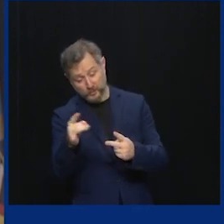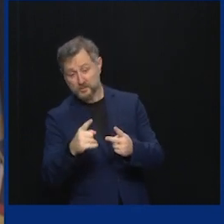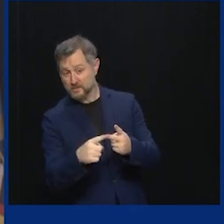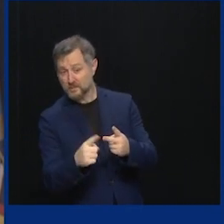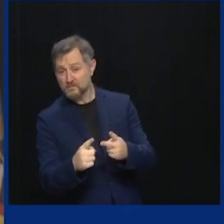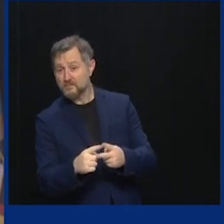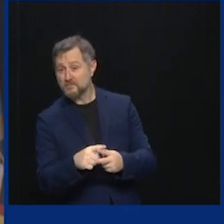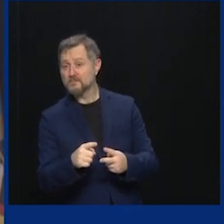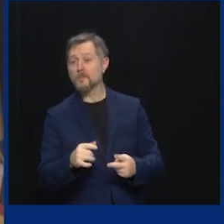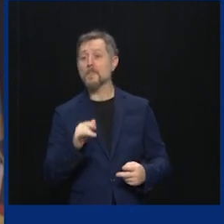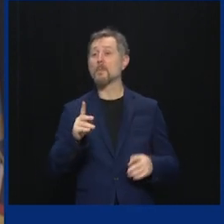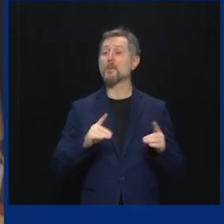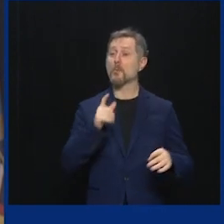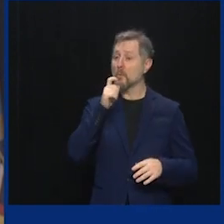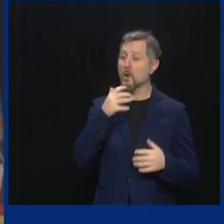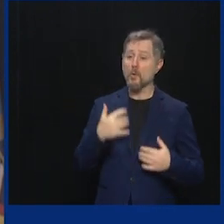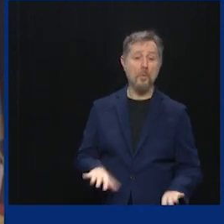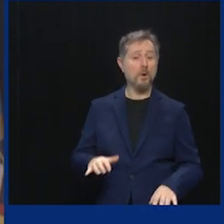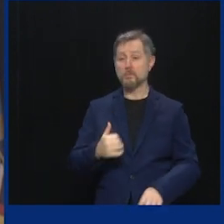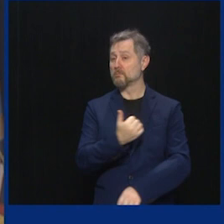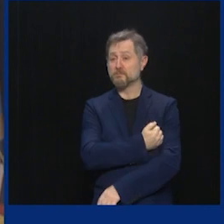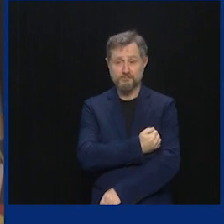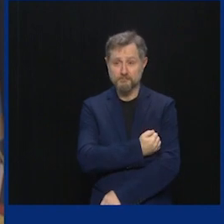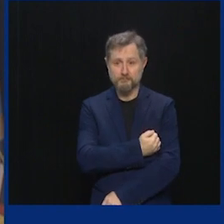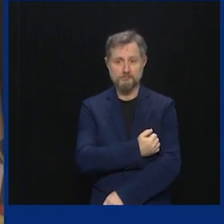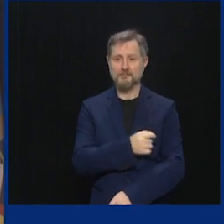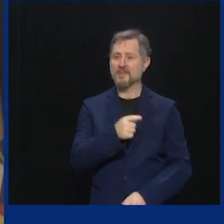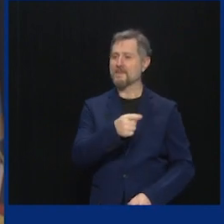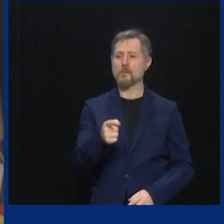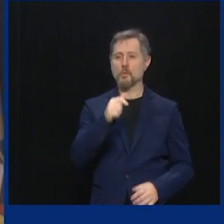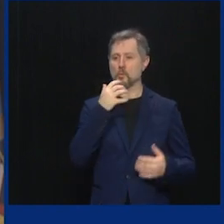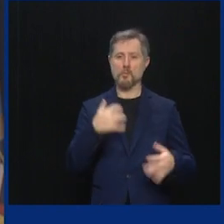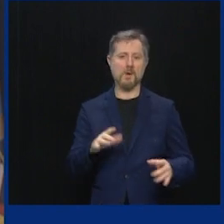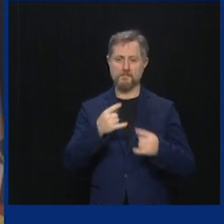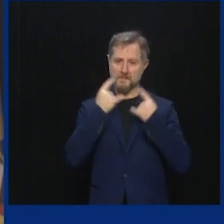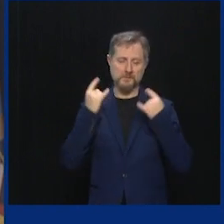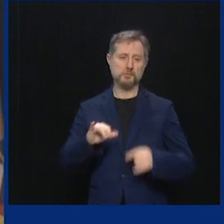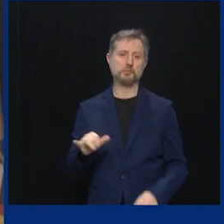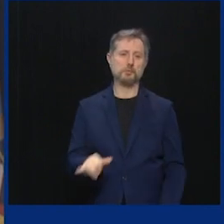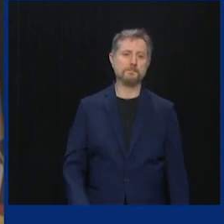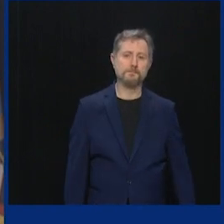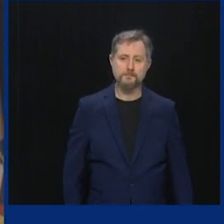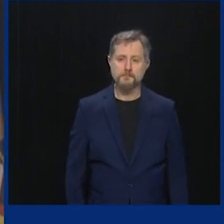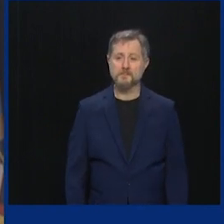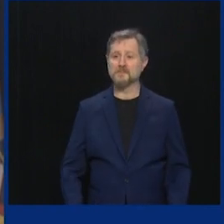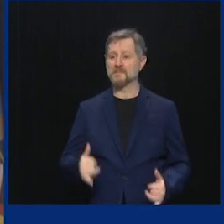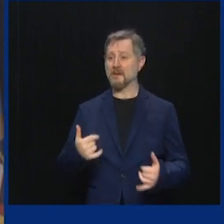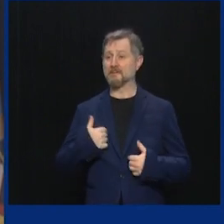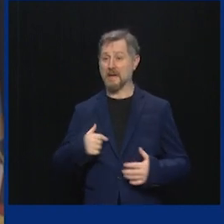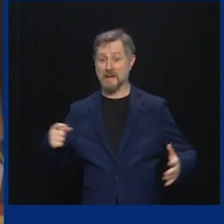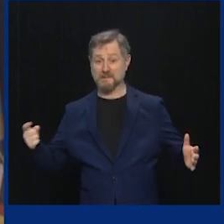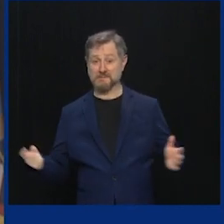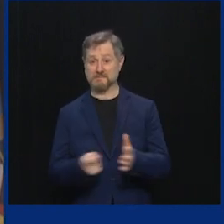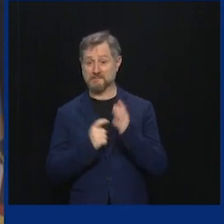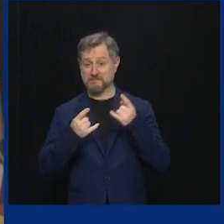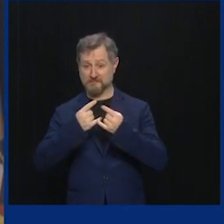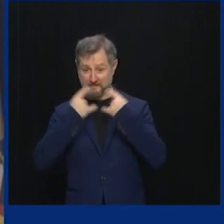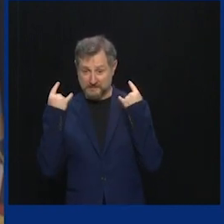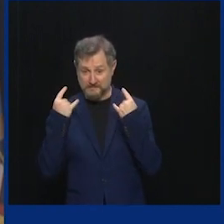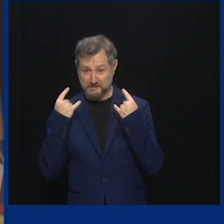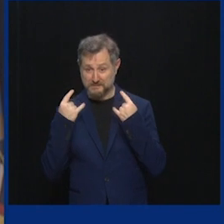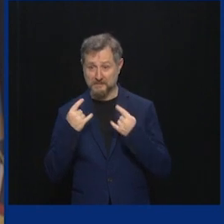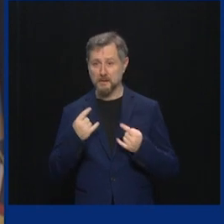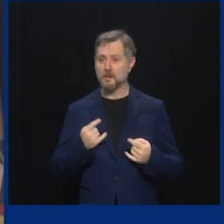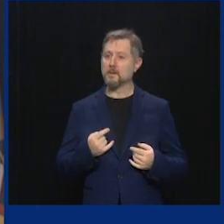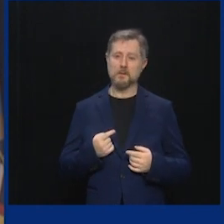people who will not get vaccinated are probably the same people who won't wear a mask as well. So now we're taking the shift off of the individuals that I can help. I can